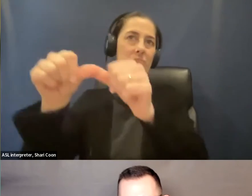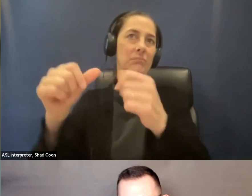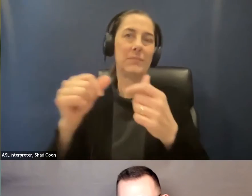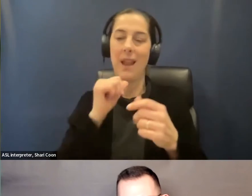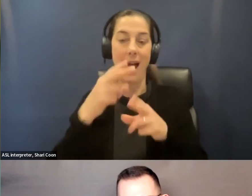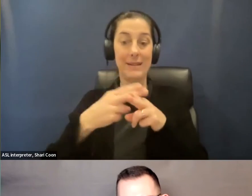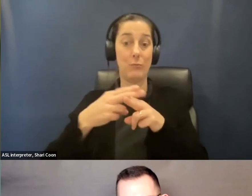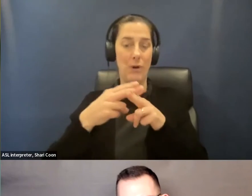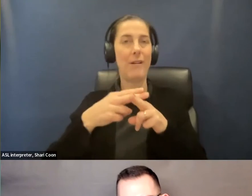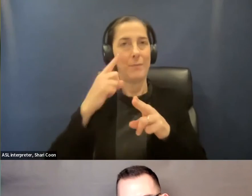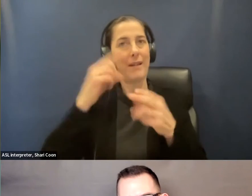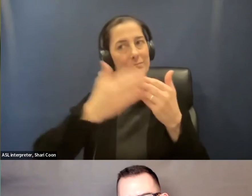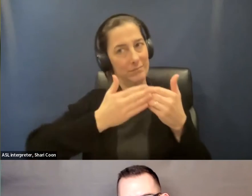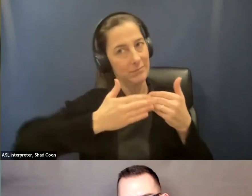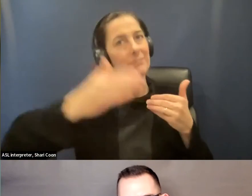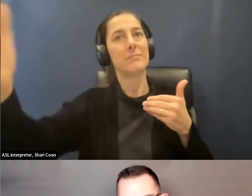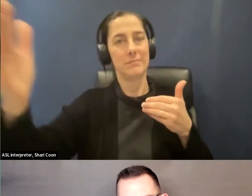continually moving forward,